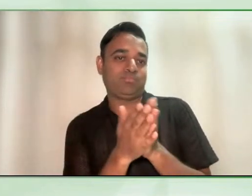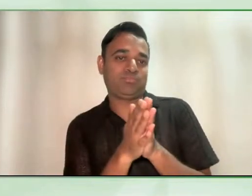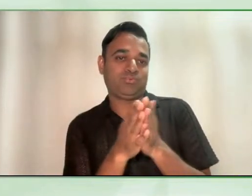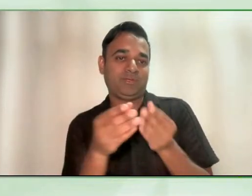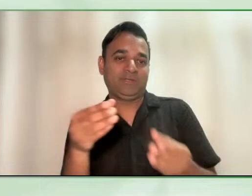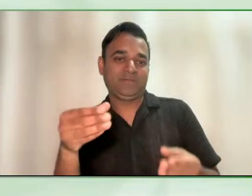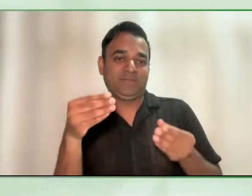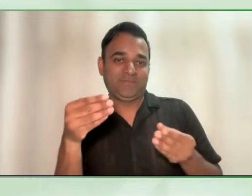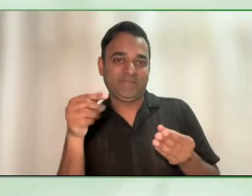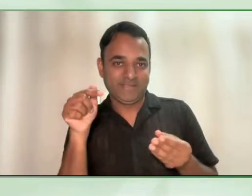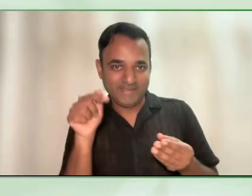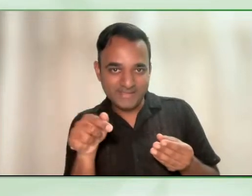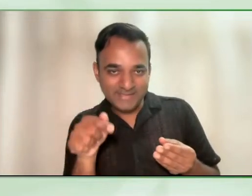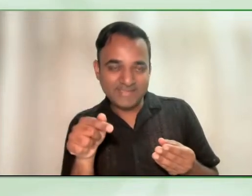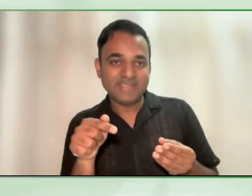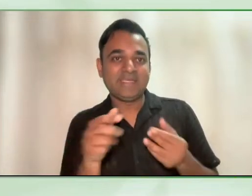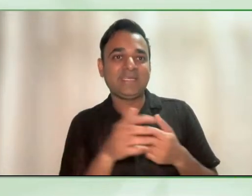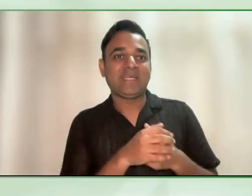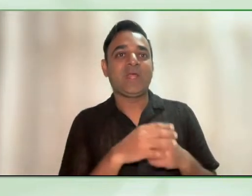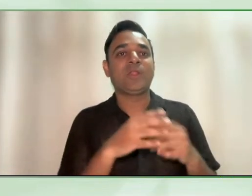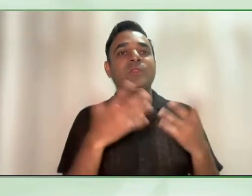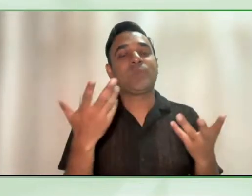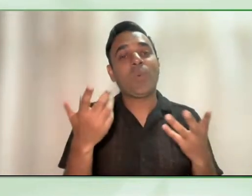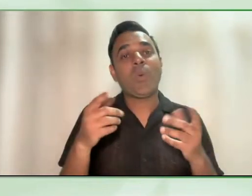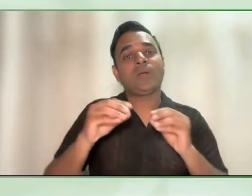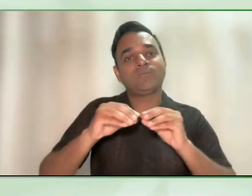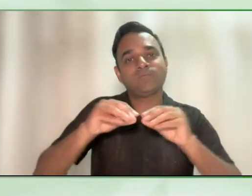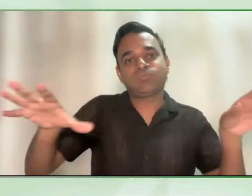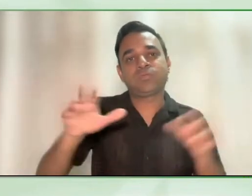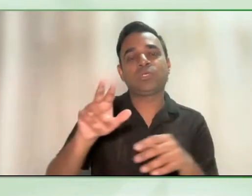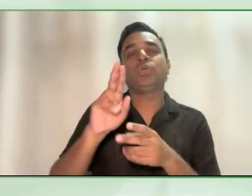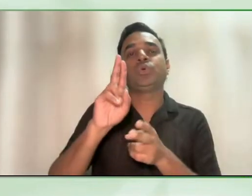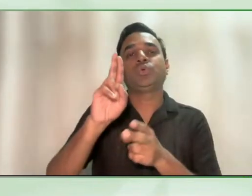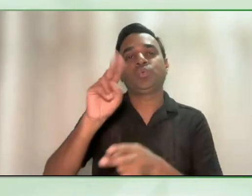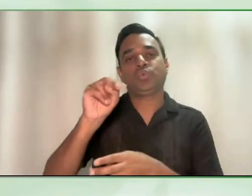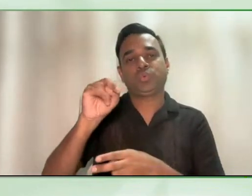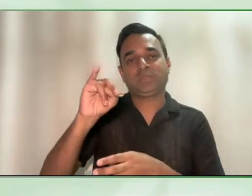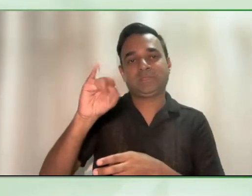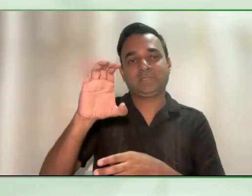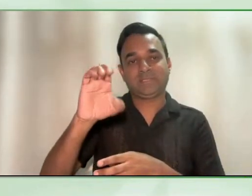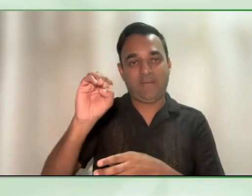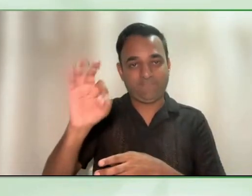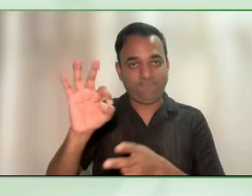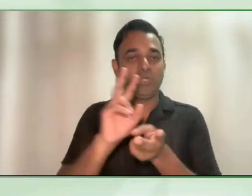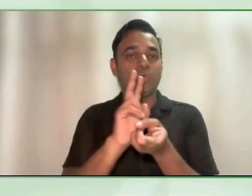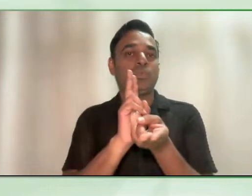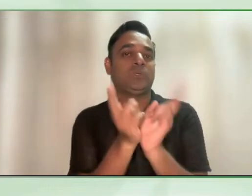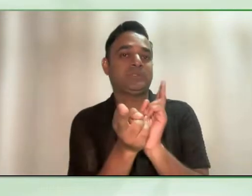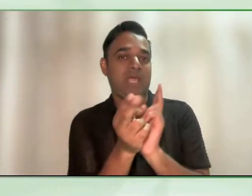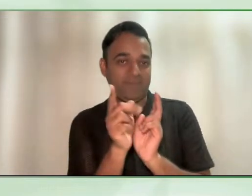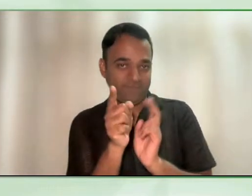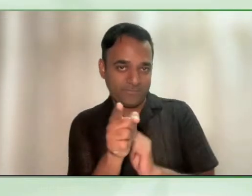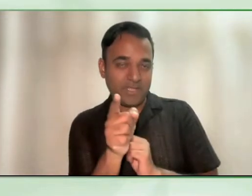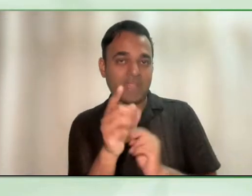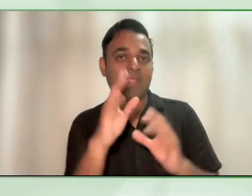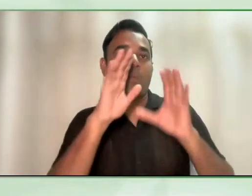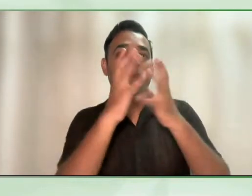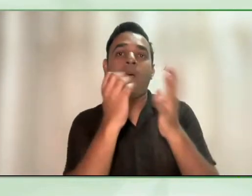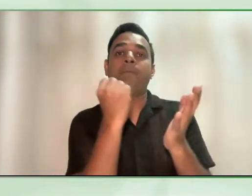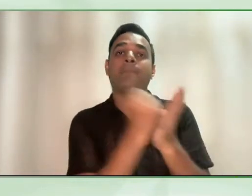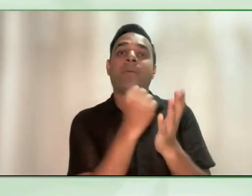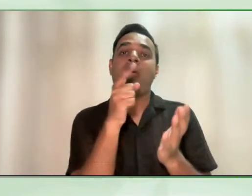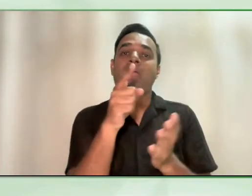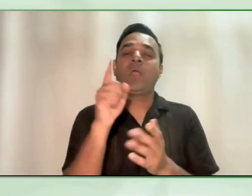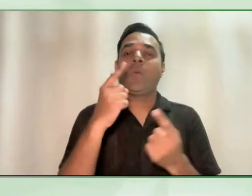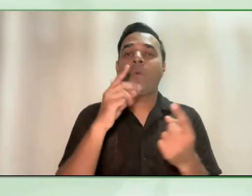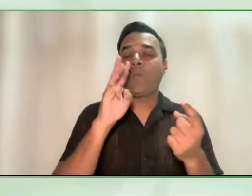Zero conference, we will have the results of the call that Zero is going to be putting out over the next few weeks. And that's